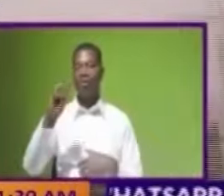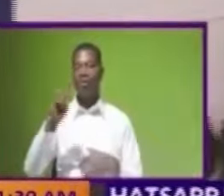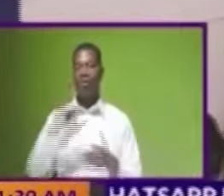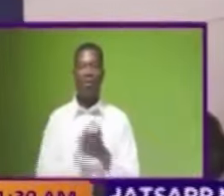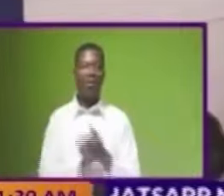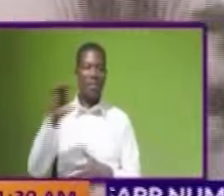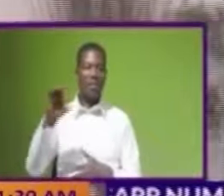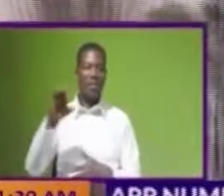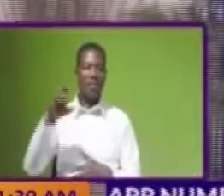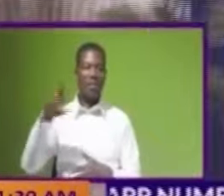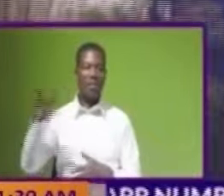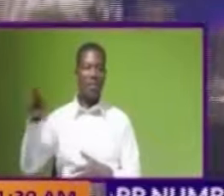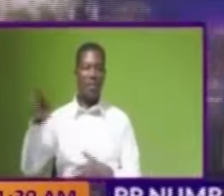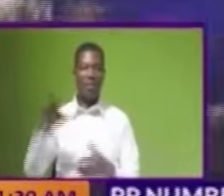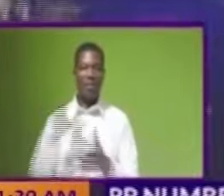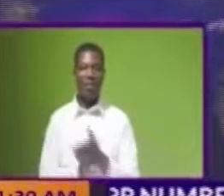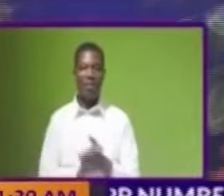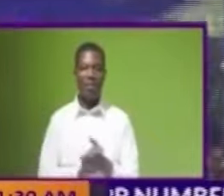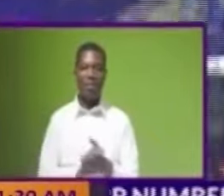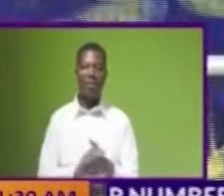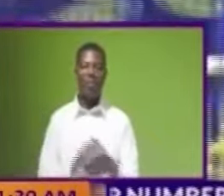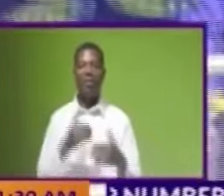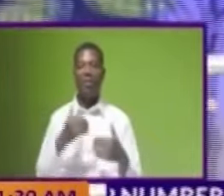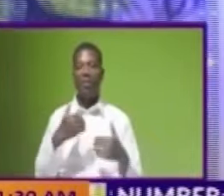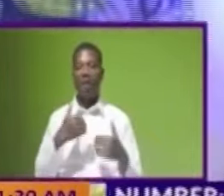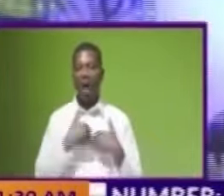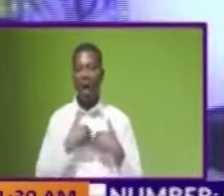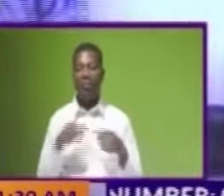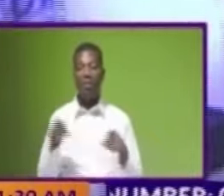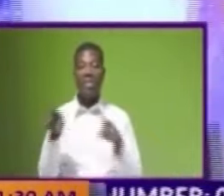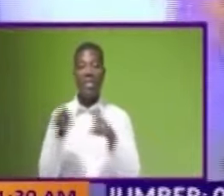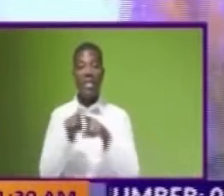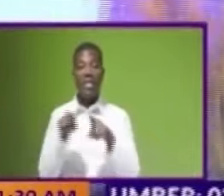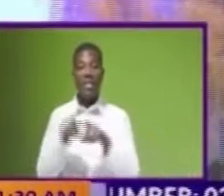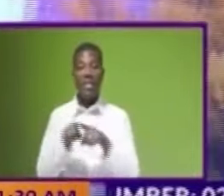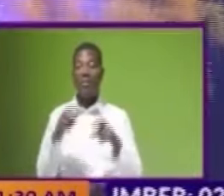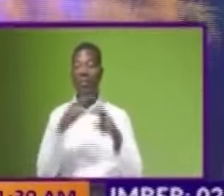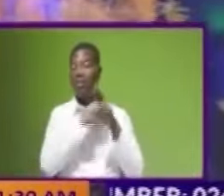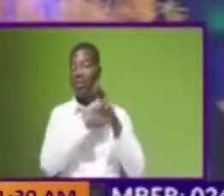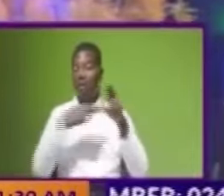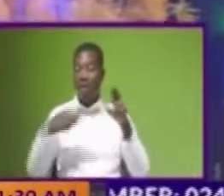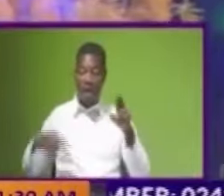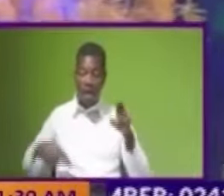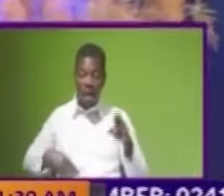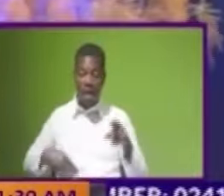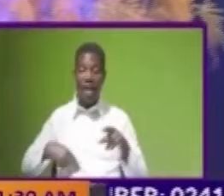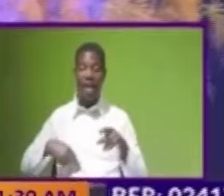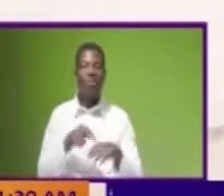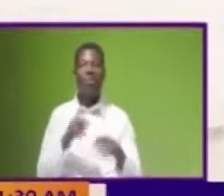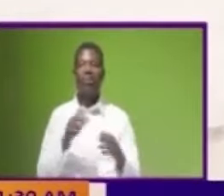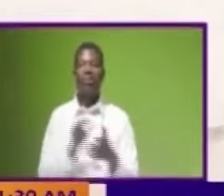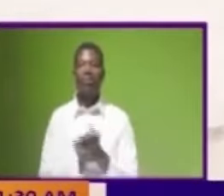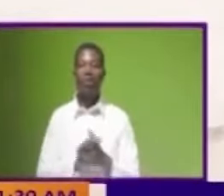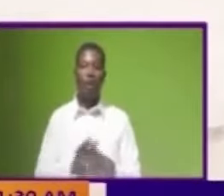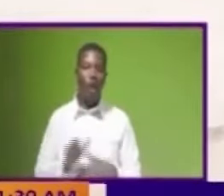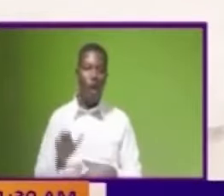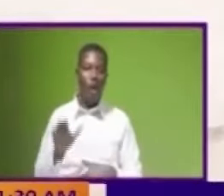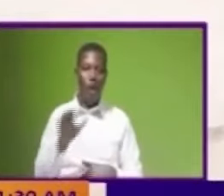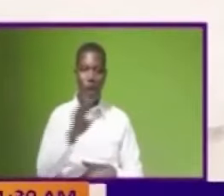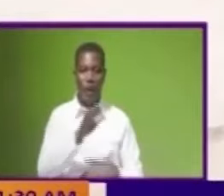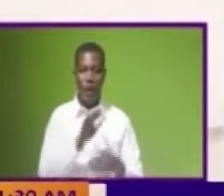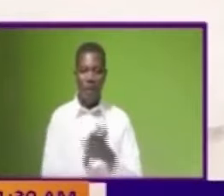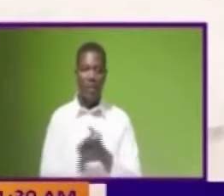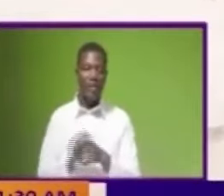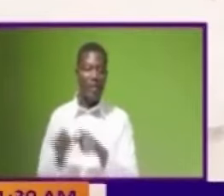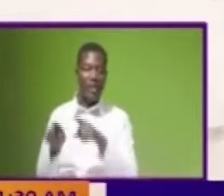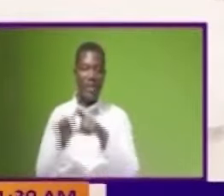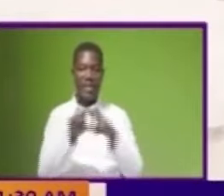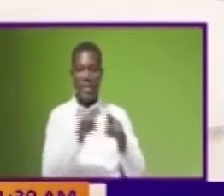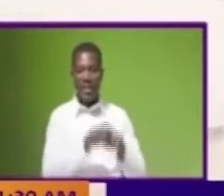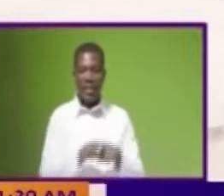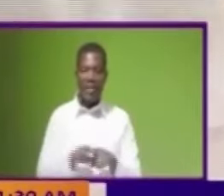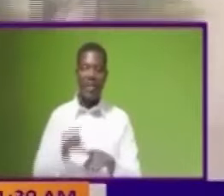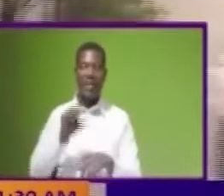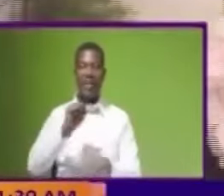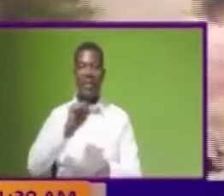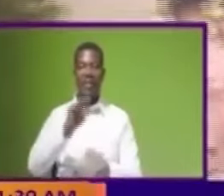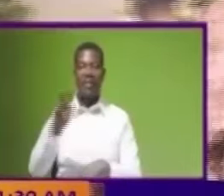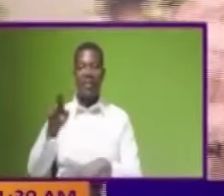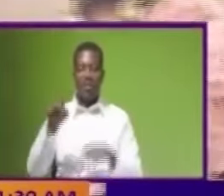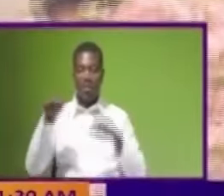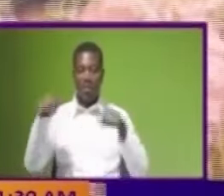enfante mai sarana Philadelphia safo su yo mai sadia asante